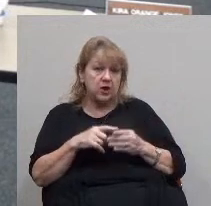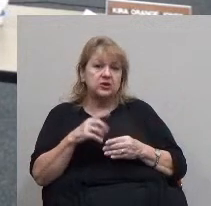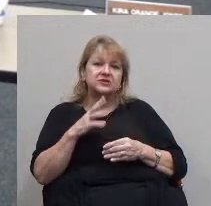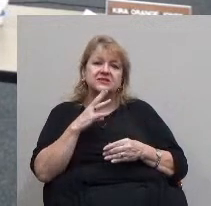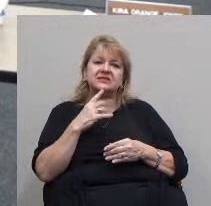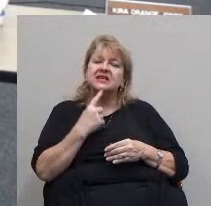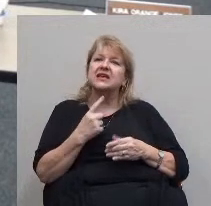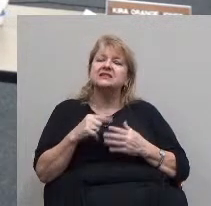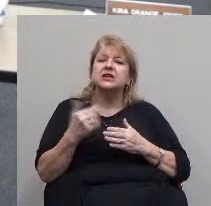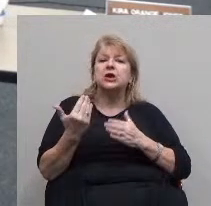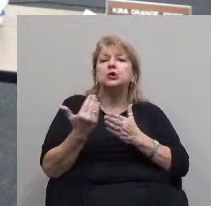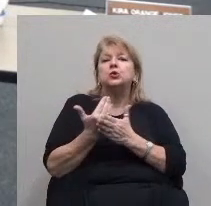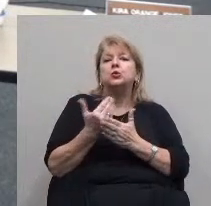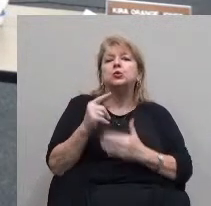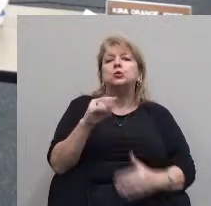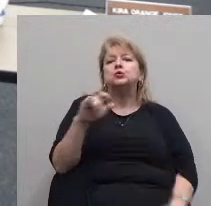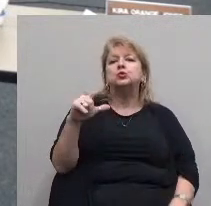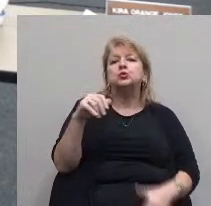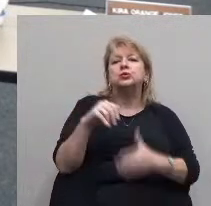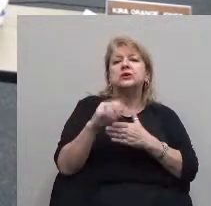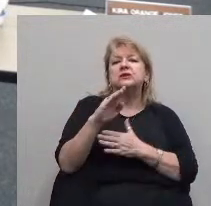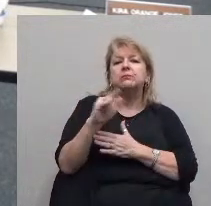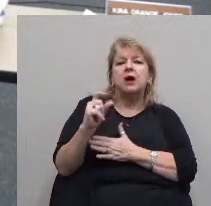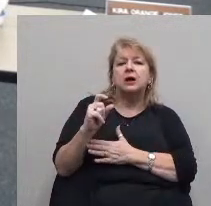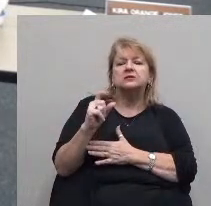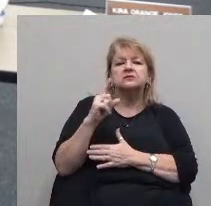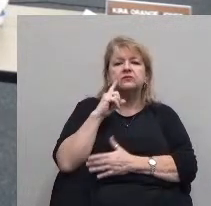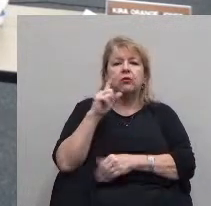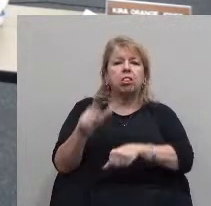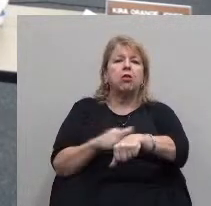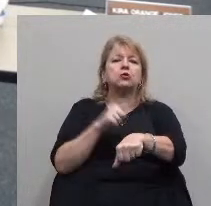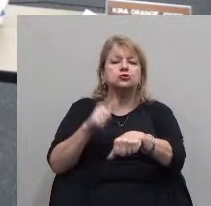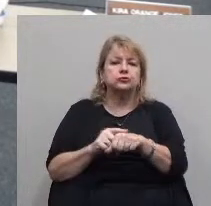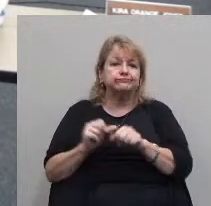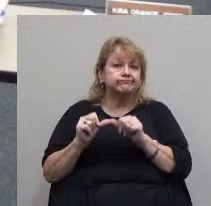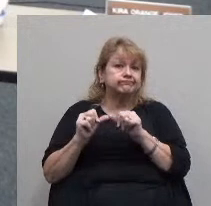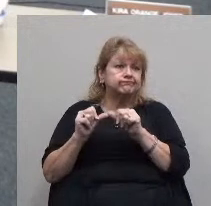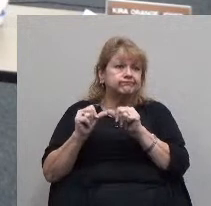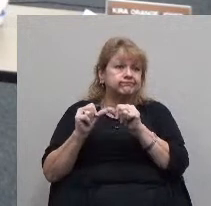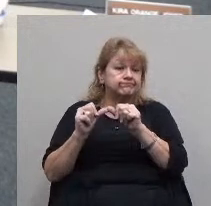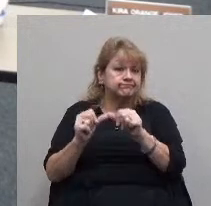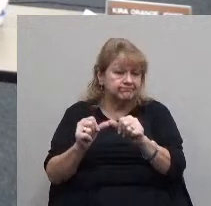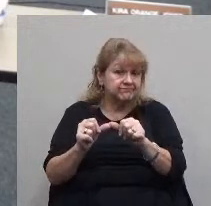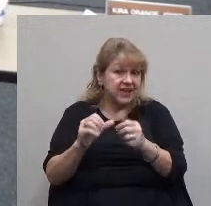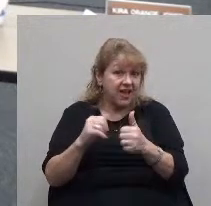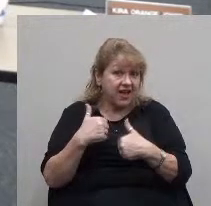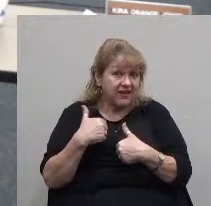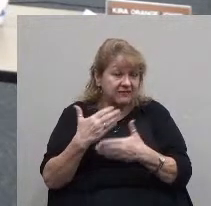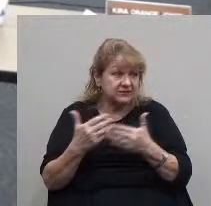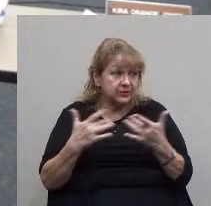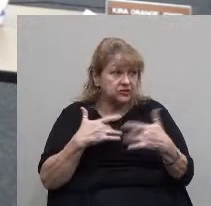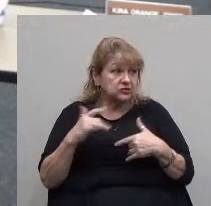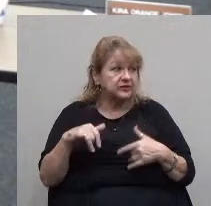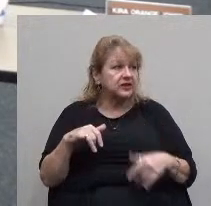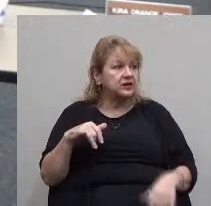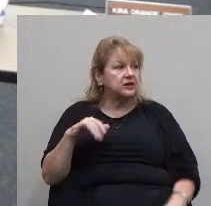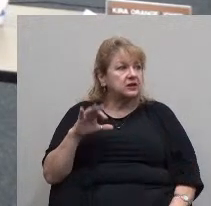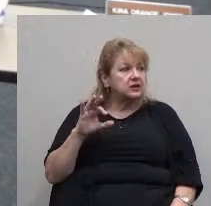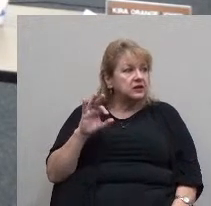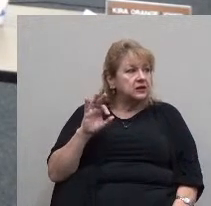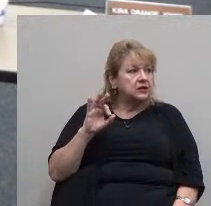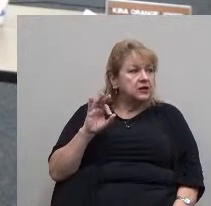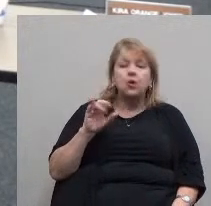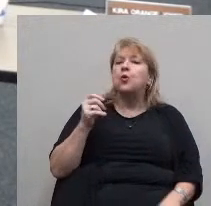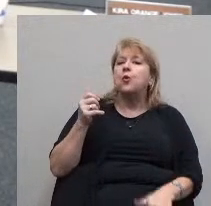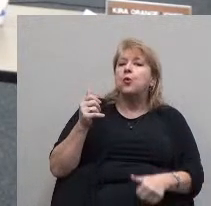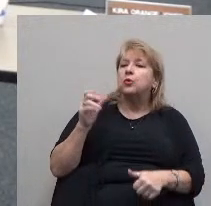in the box, even long-term, which I guess I do have more concerns about. Dr. Loche,